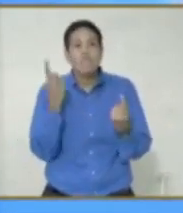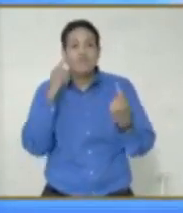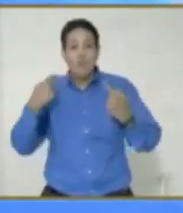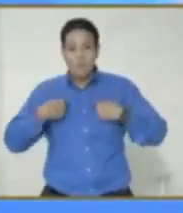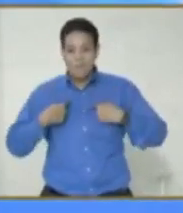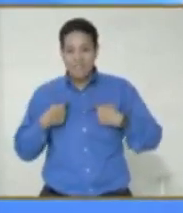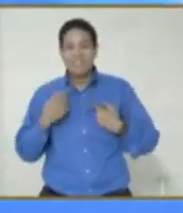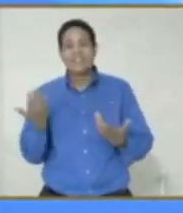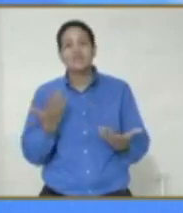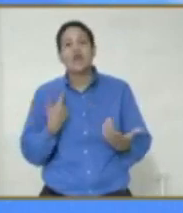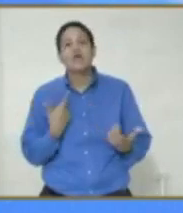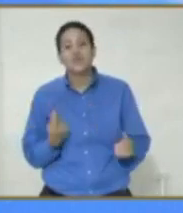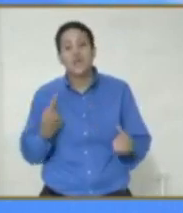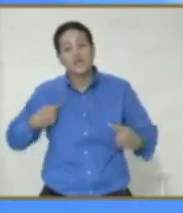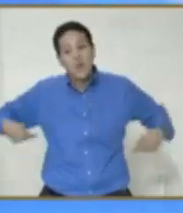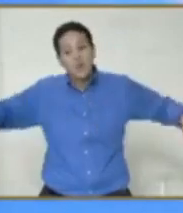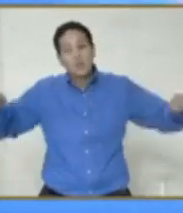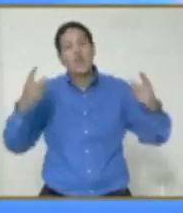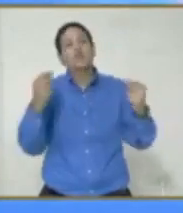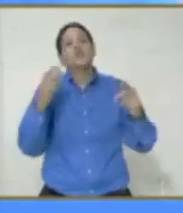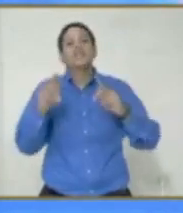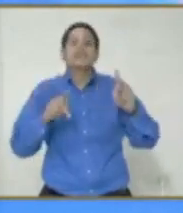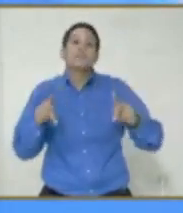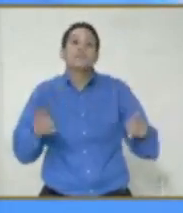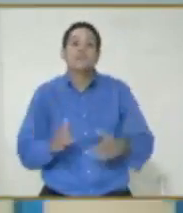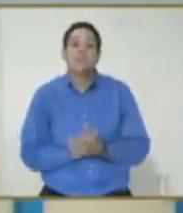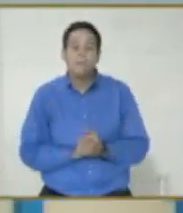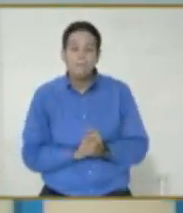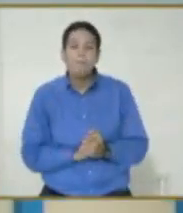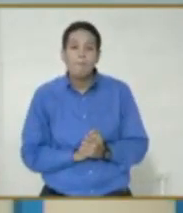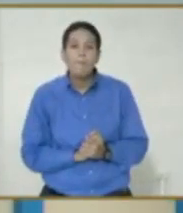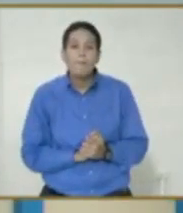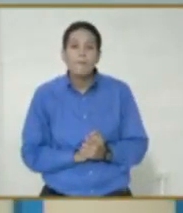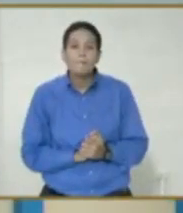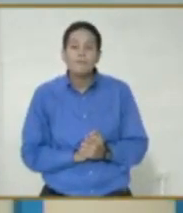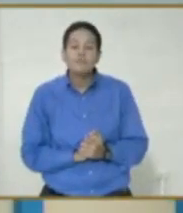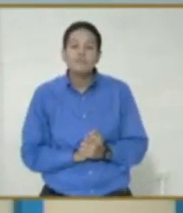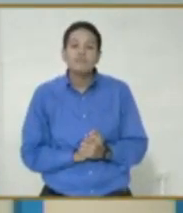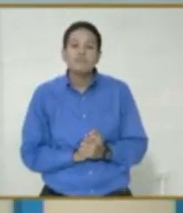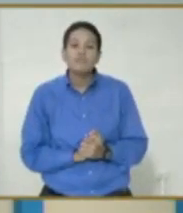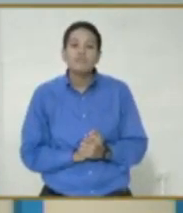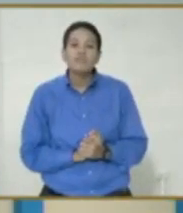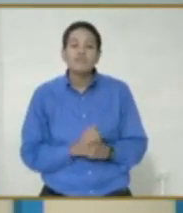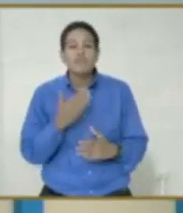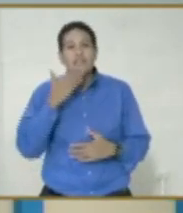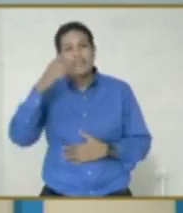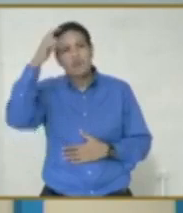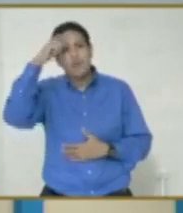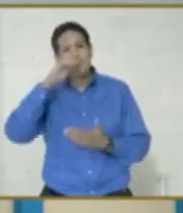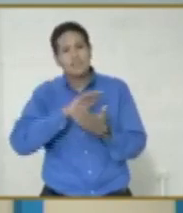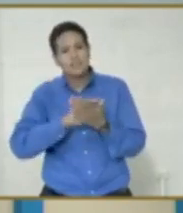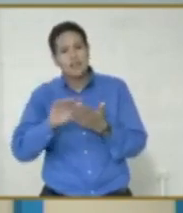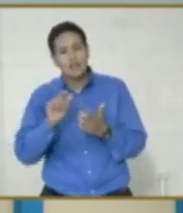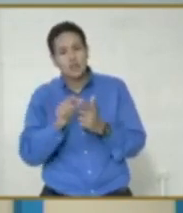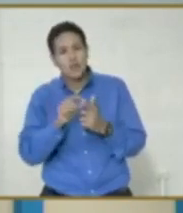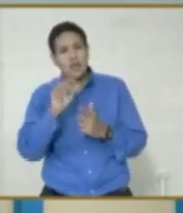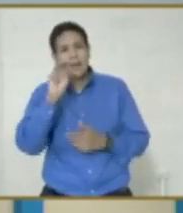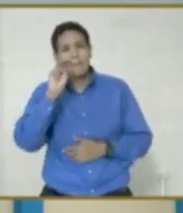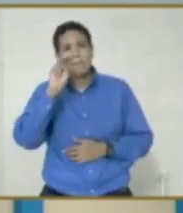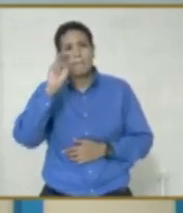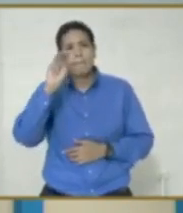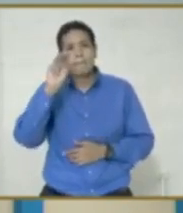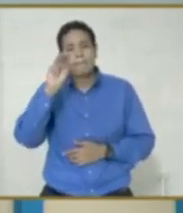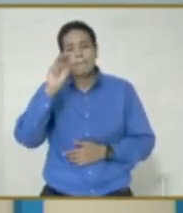I am doing, and that is what we are doing as a people. Thank you for those wise and timely words, Mayor Mitchell.